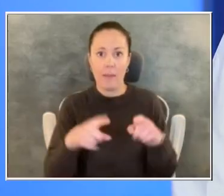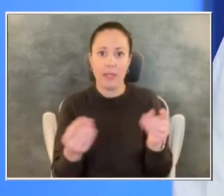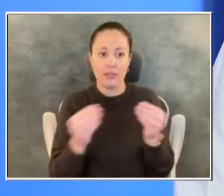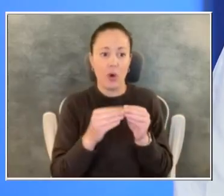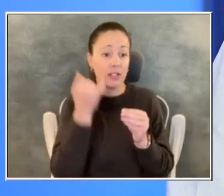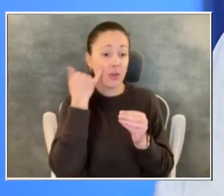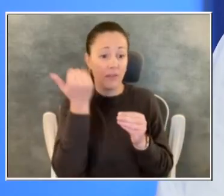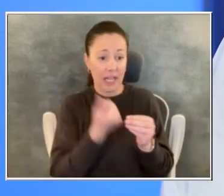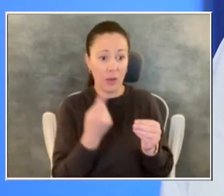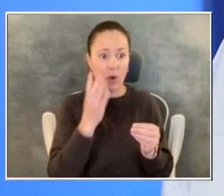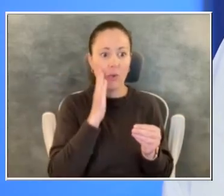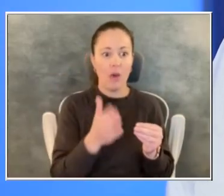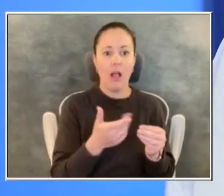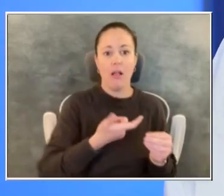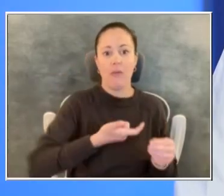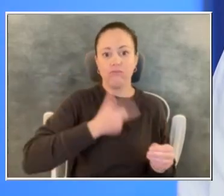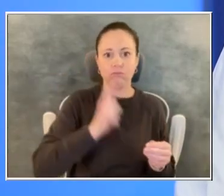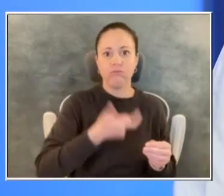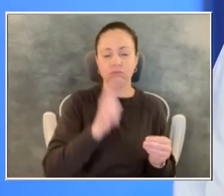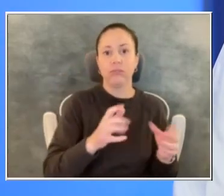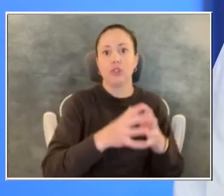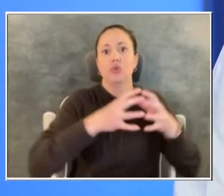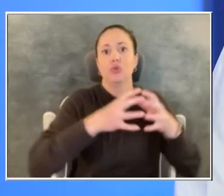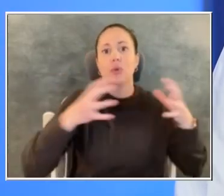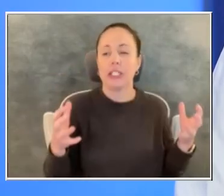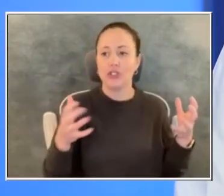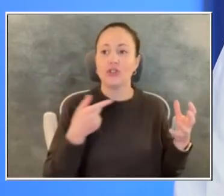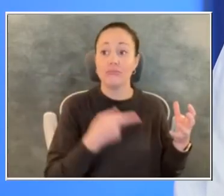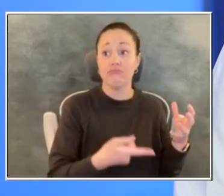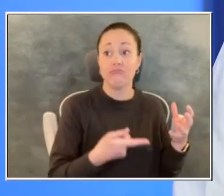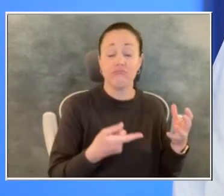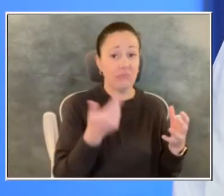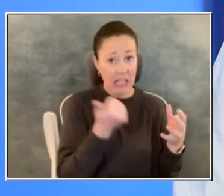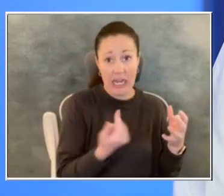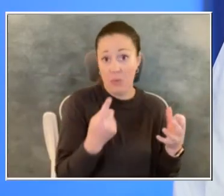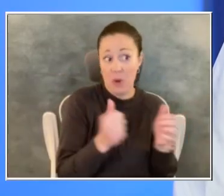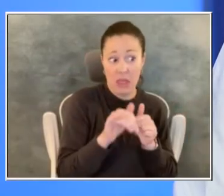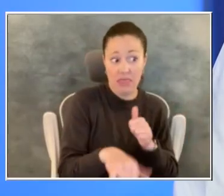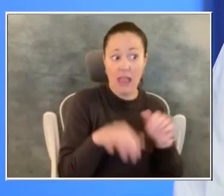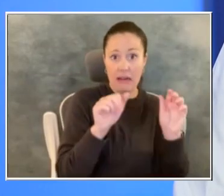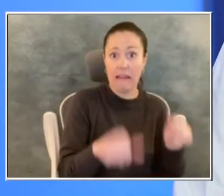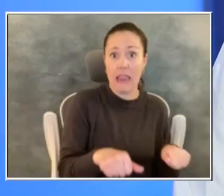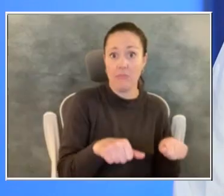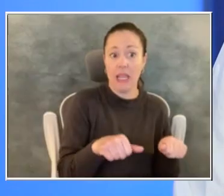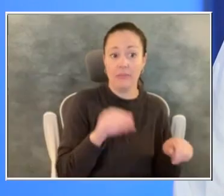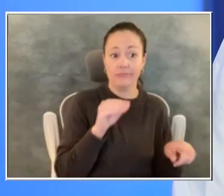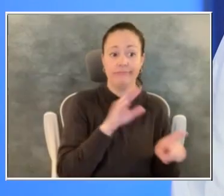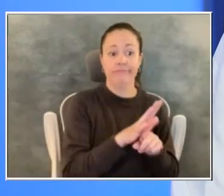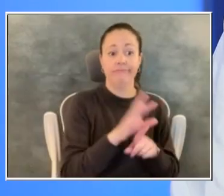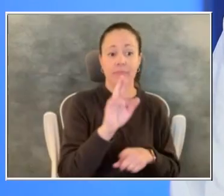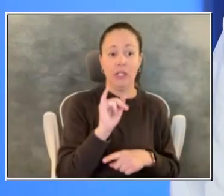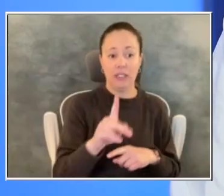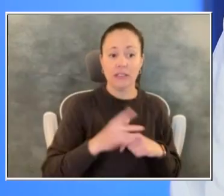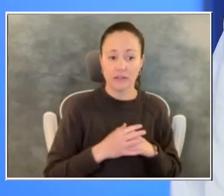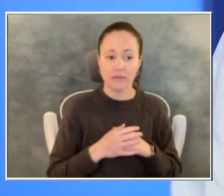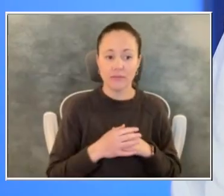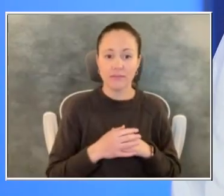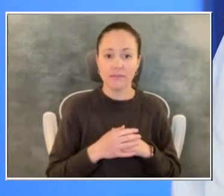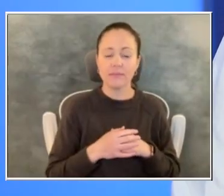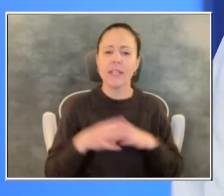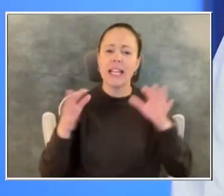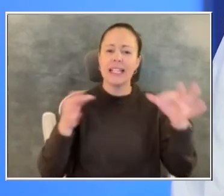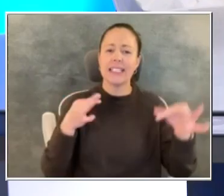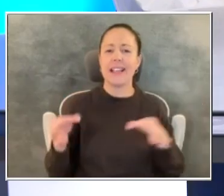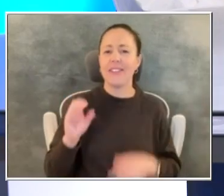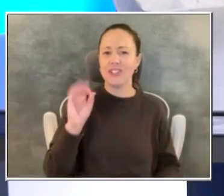alcohol toxicity, can be at risk. The wild thing about the definition of binge drinking is it's not what